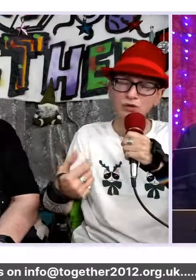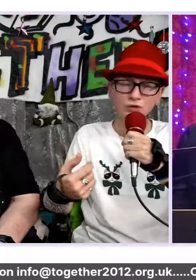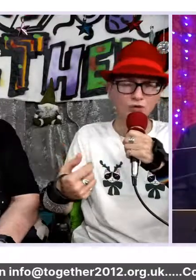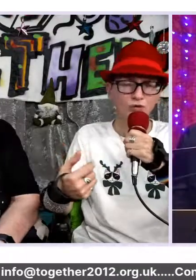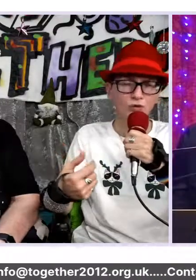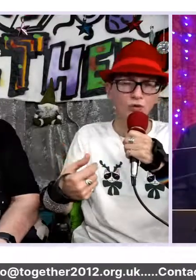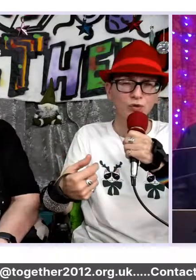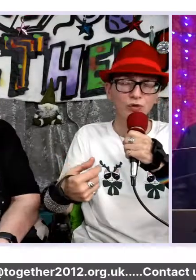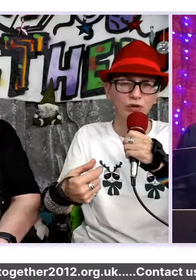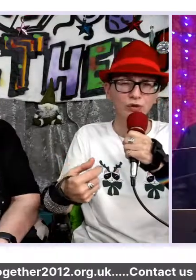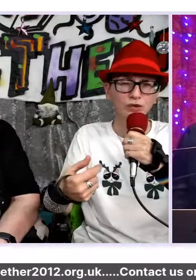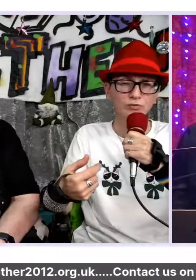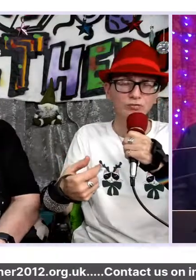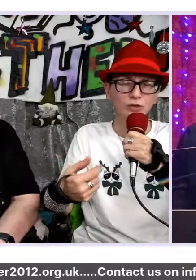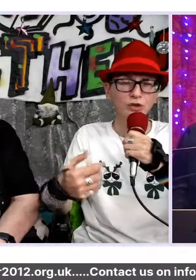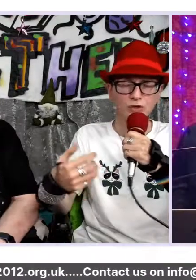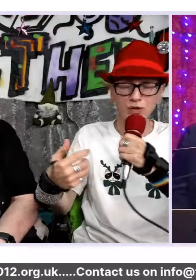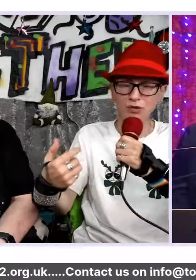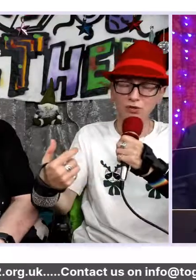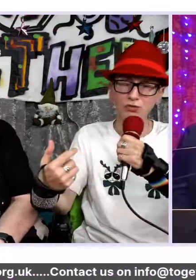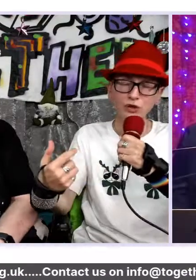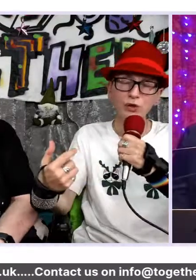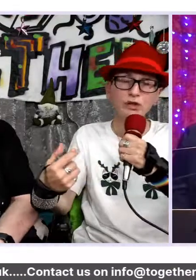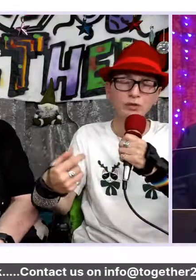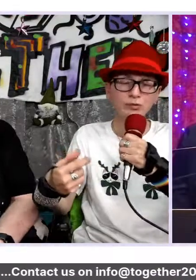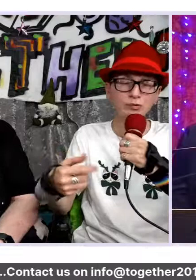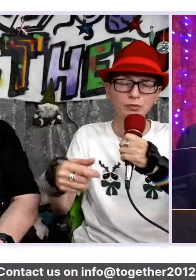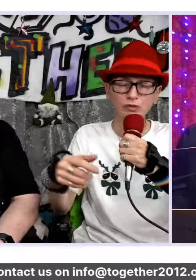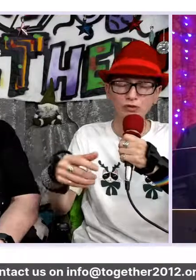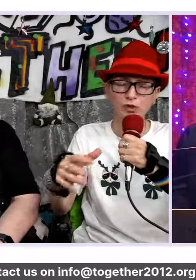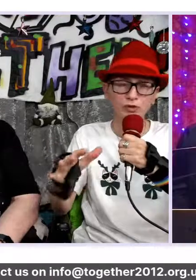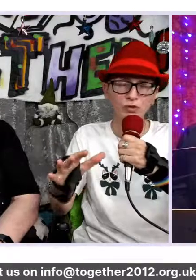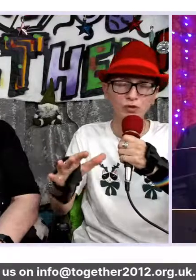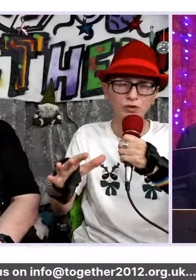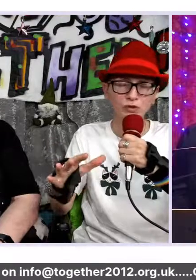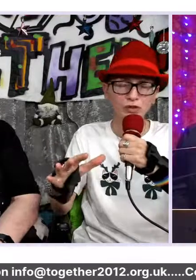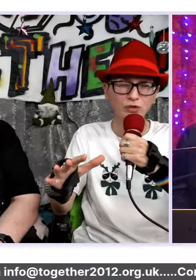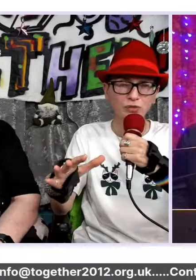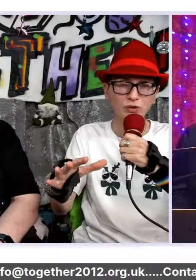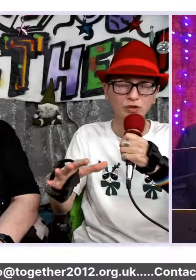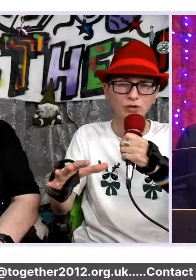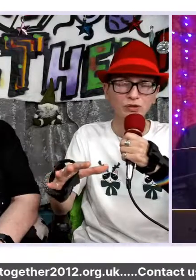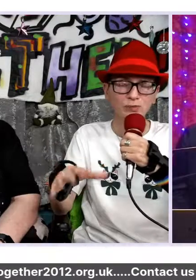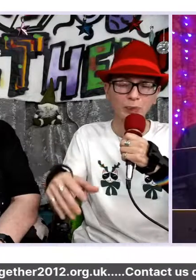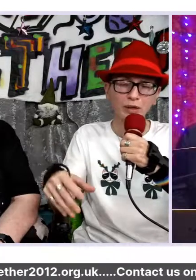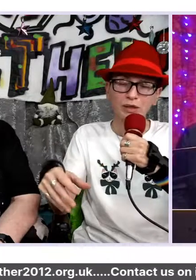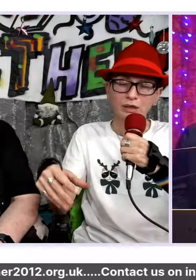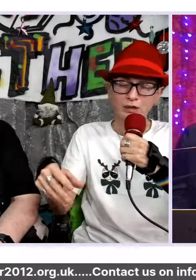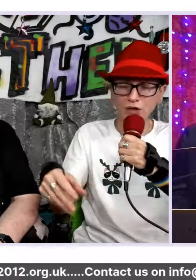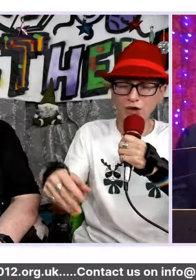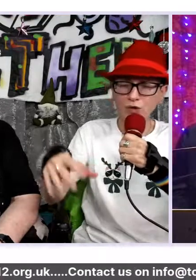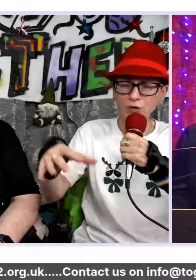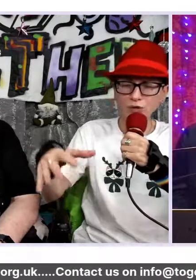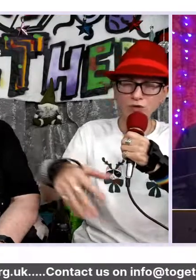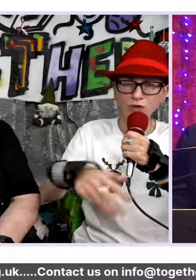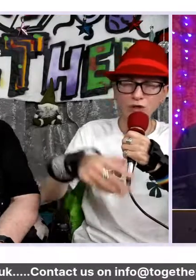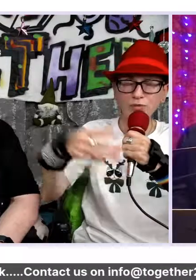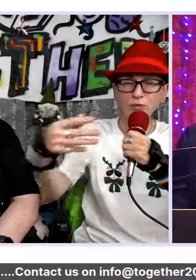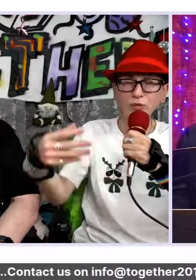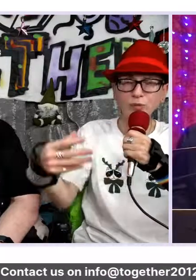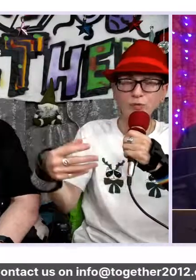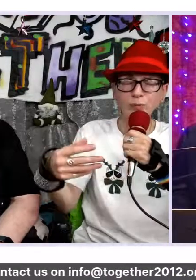some extraordinary, in terms of the Foley artist Ruth Sullivan was showing us this whole kind